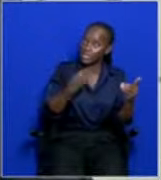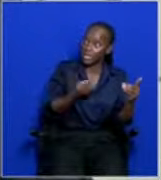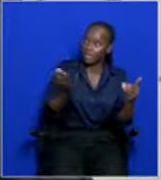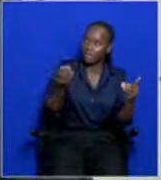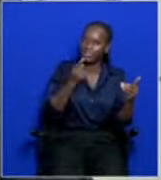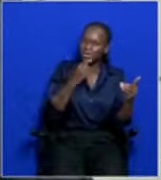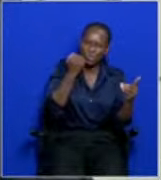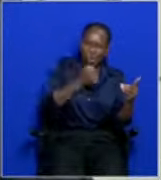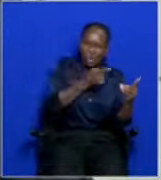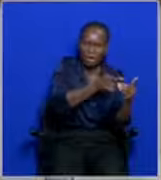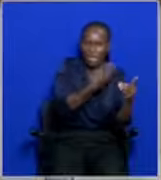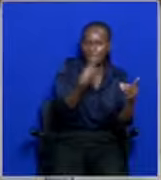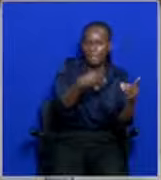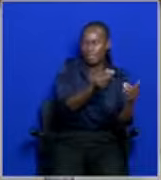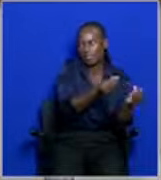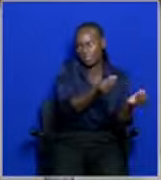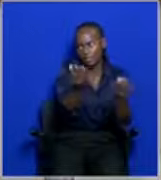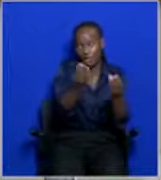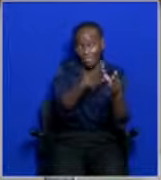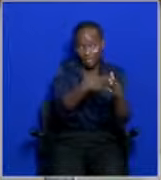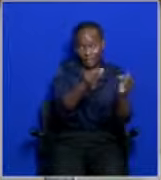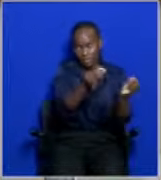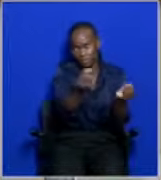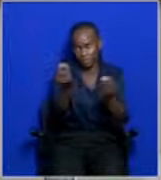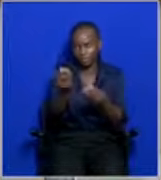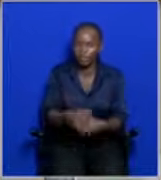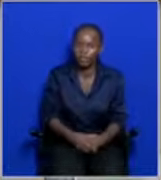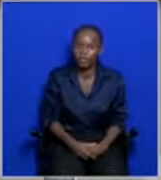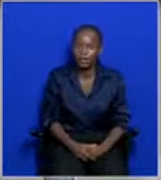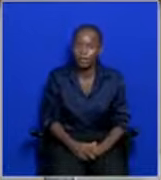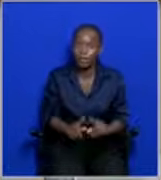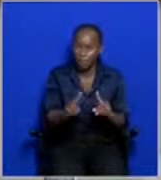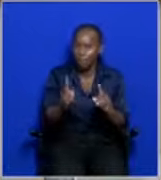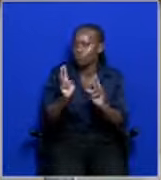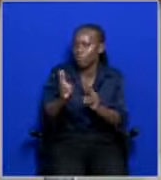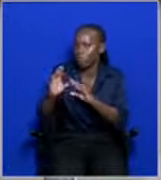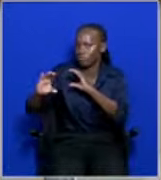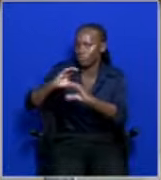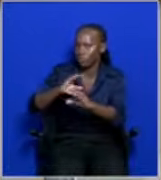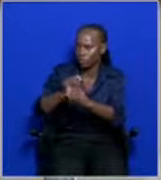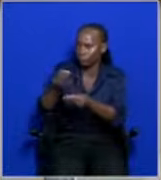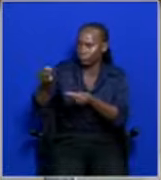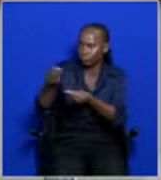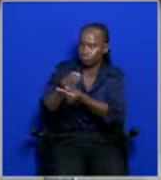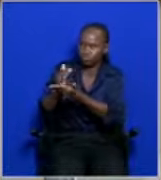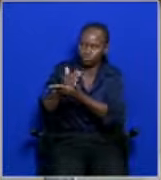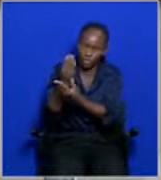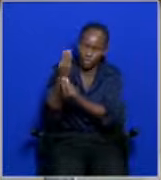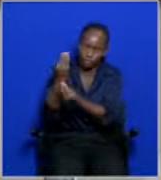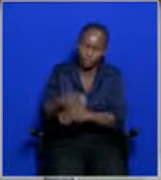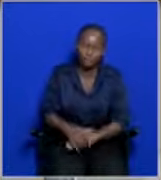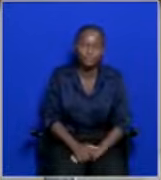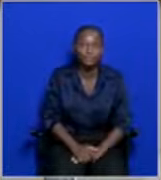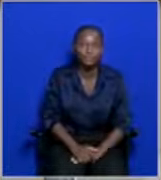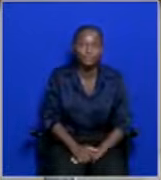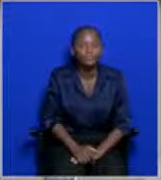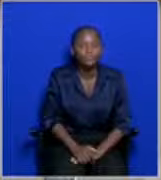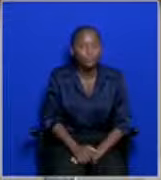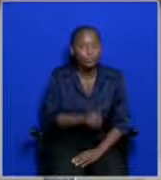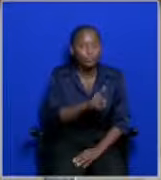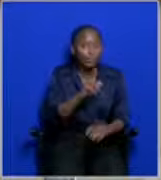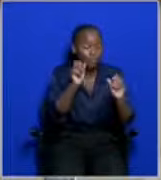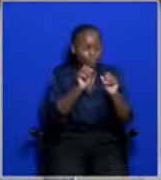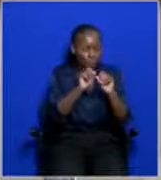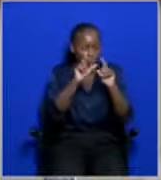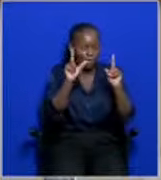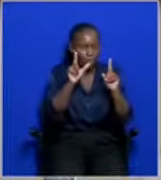of its senior managers that the EMPD does not have information regarding this matter and